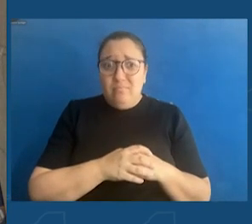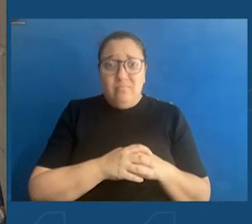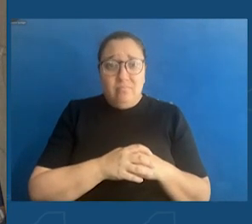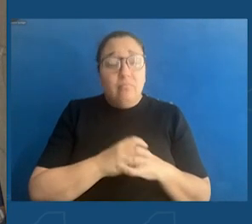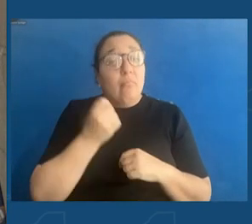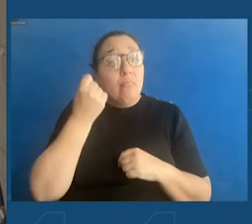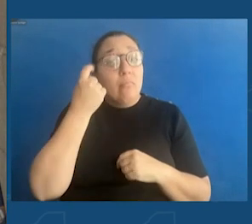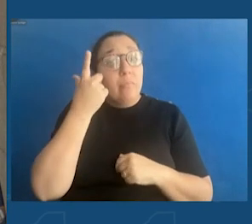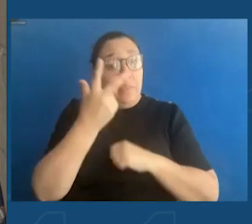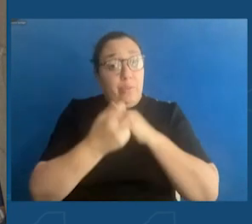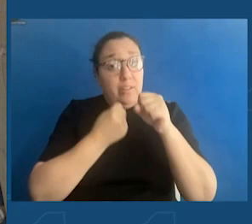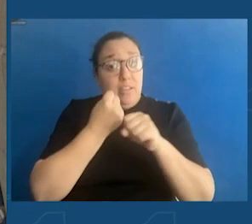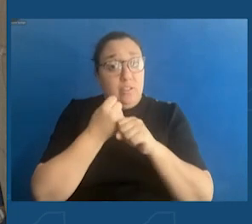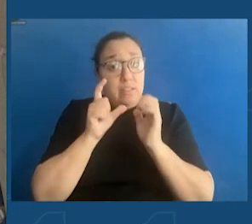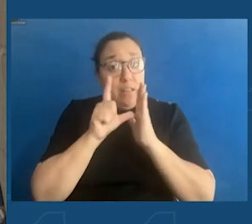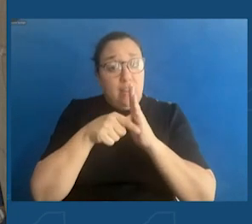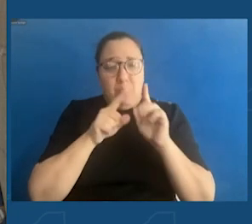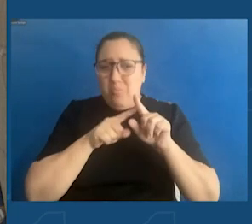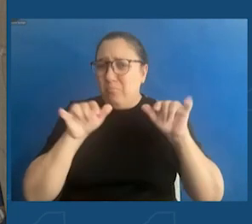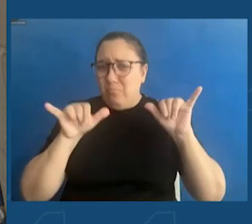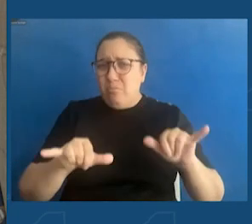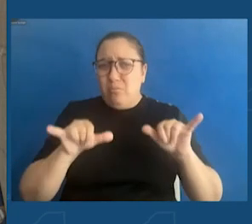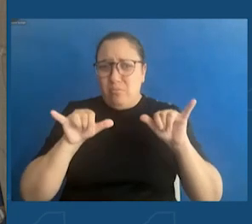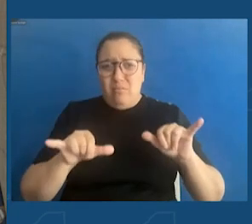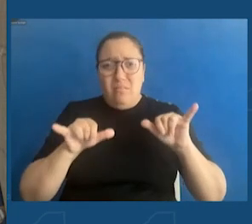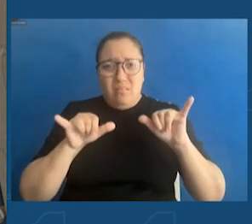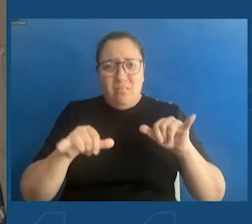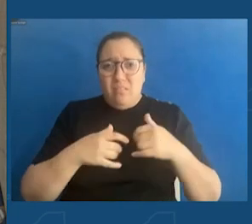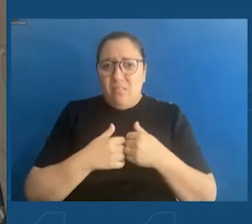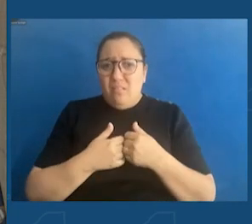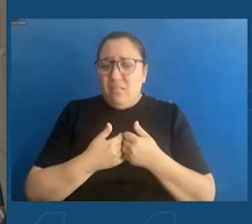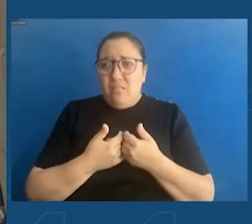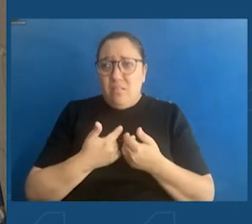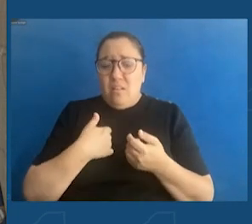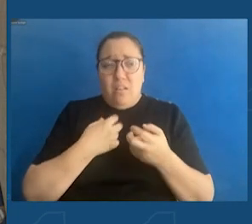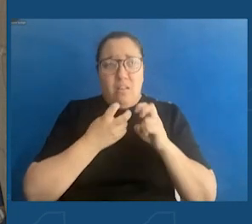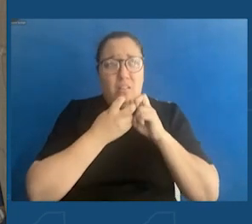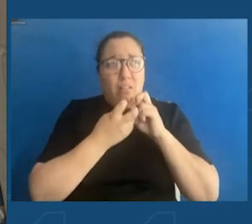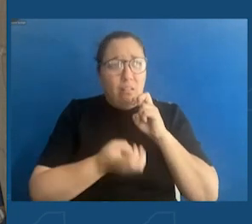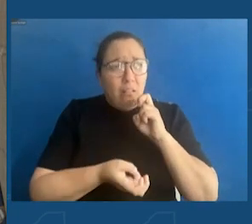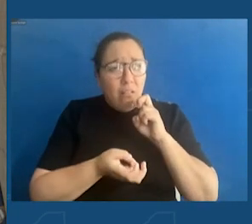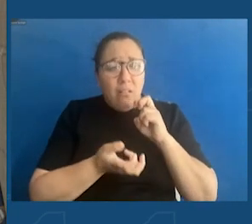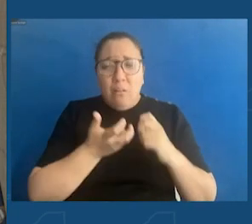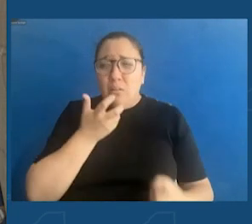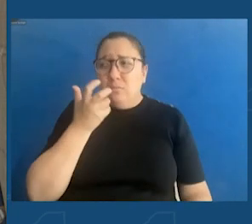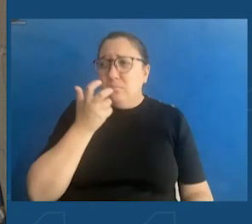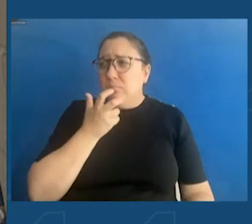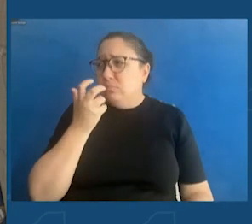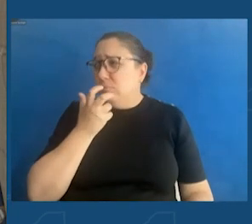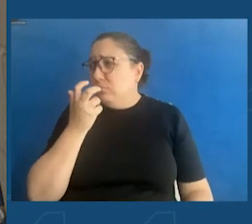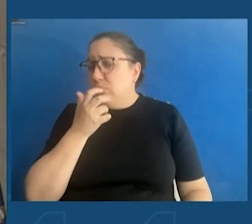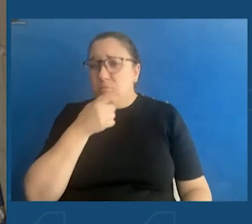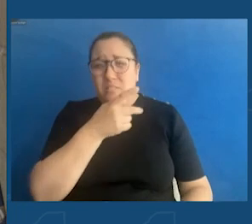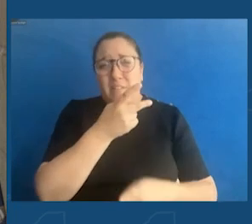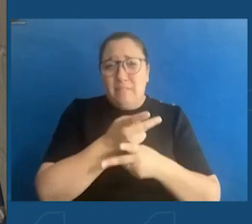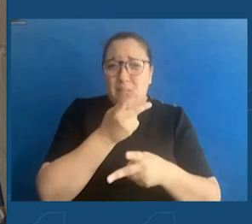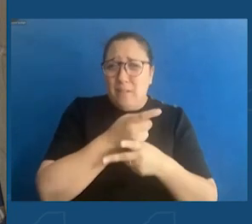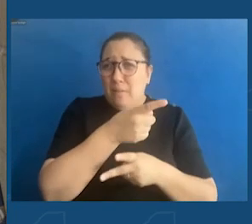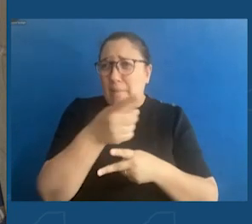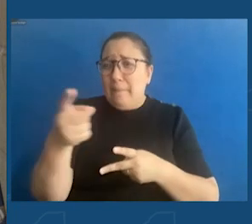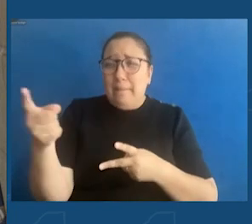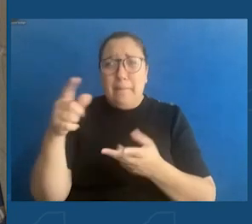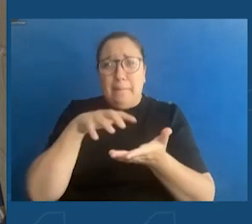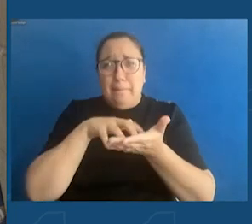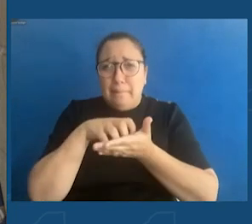but I will never stop talking about how in awe I am of what they were doing, taking care of the most vulnerable. And so you heard